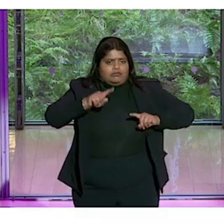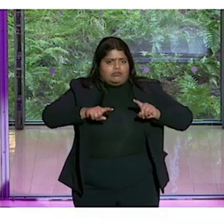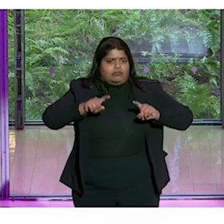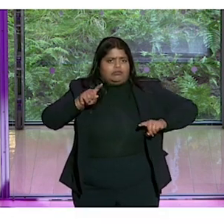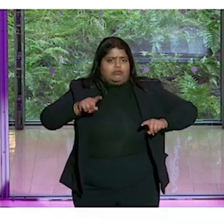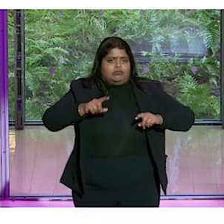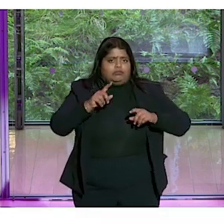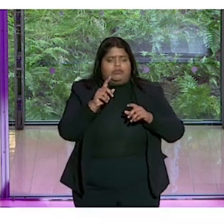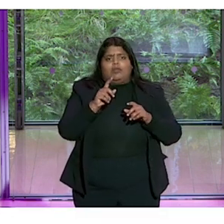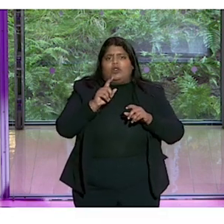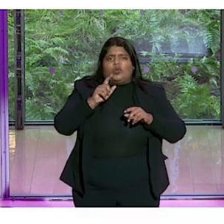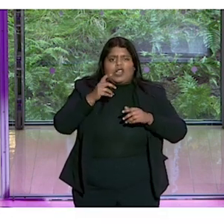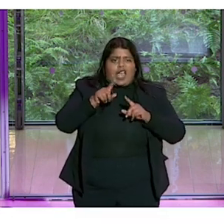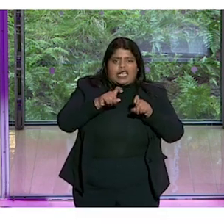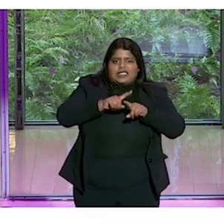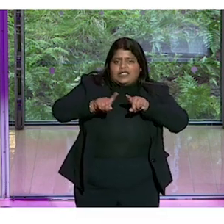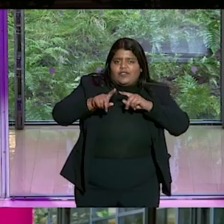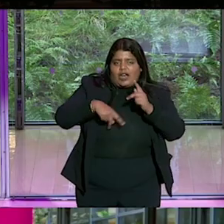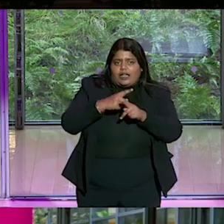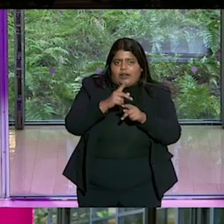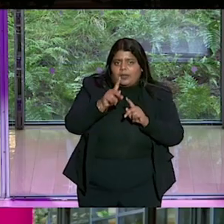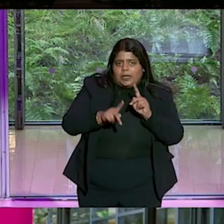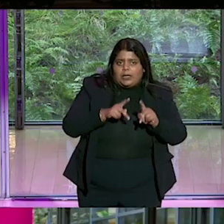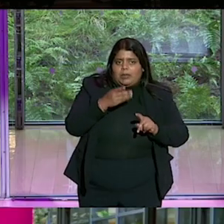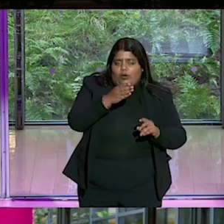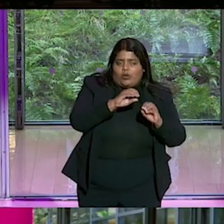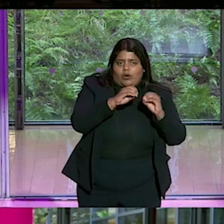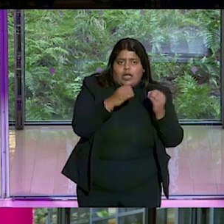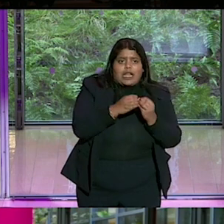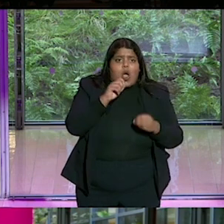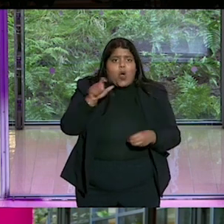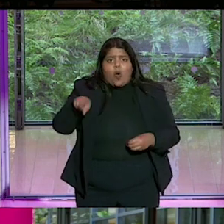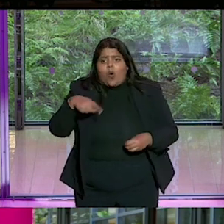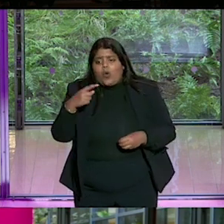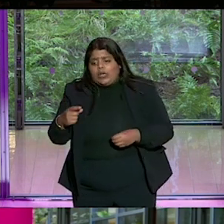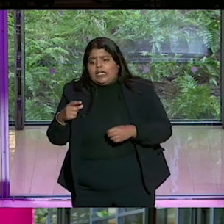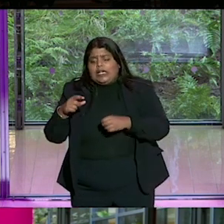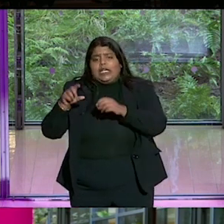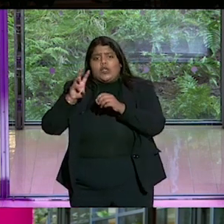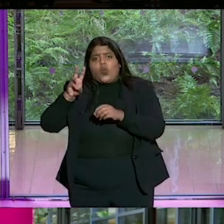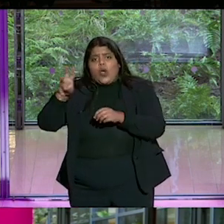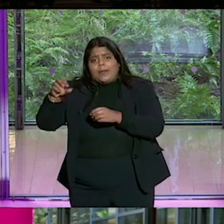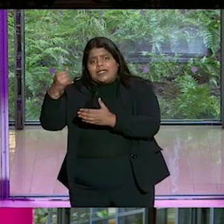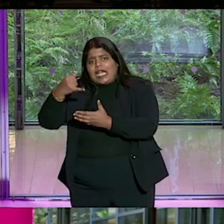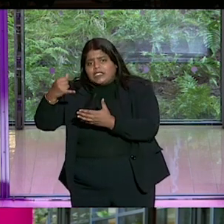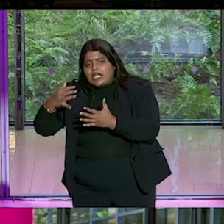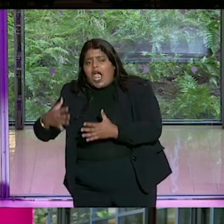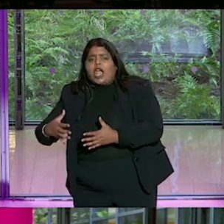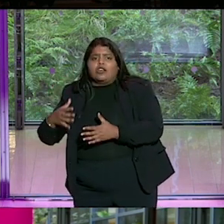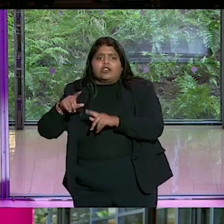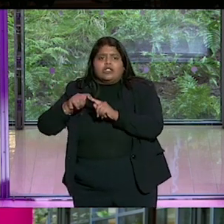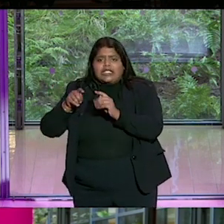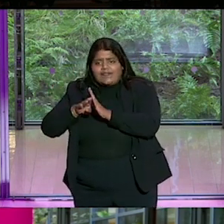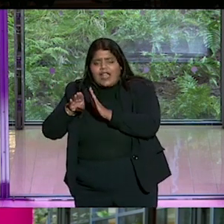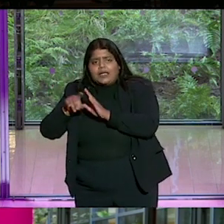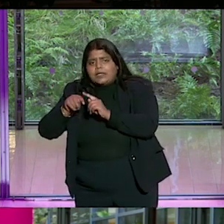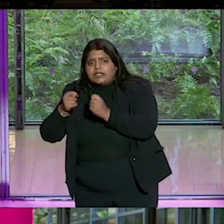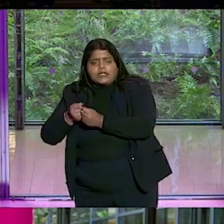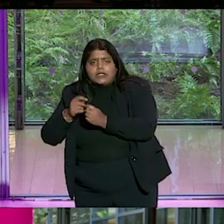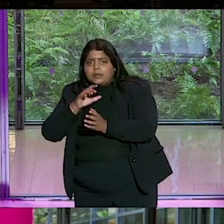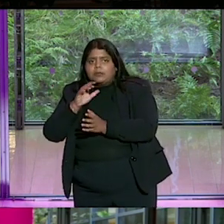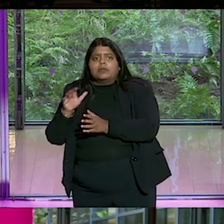organization. Not just those web and marketing teams, but certainly them too. For those web teams, how are people